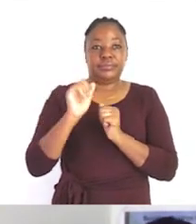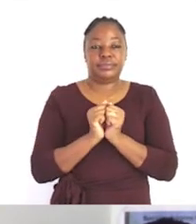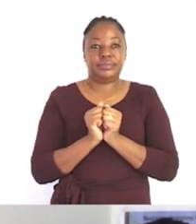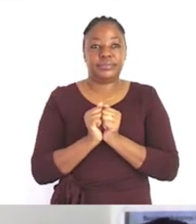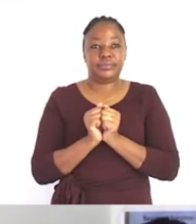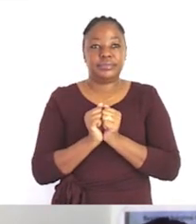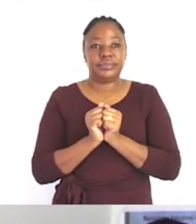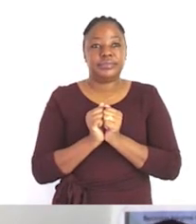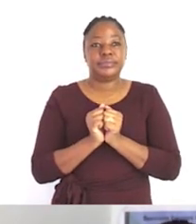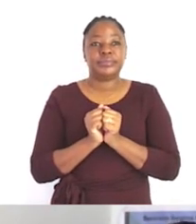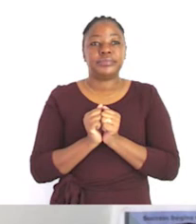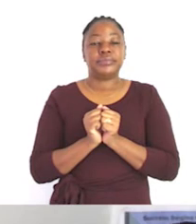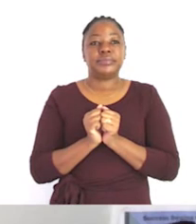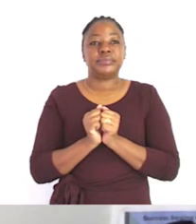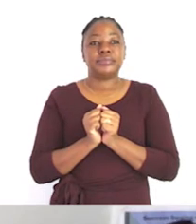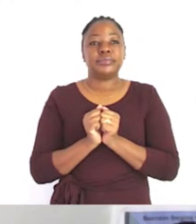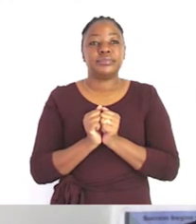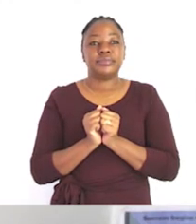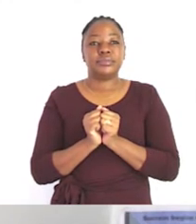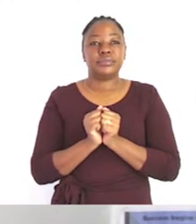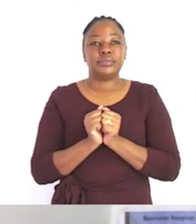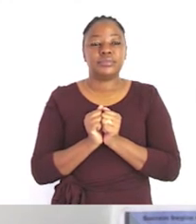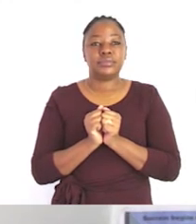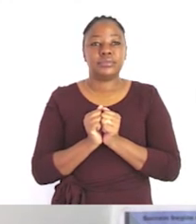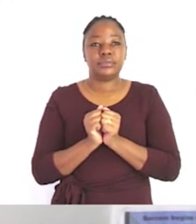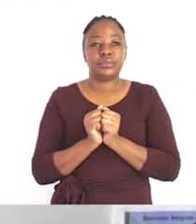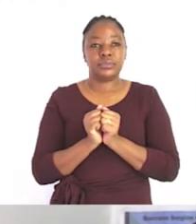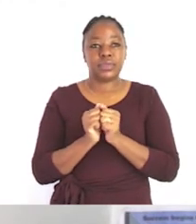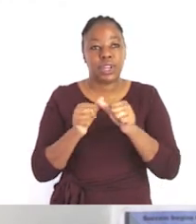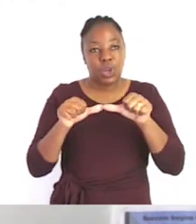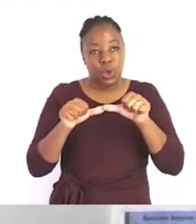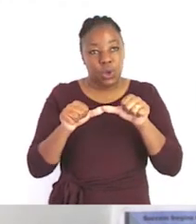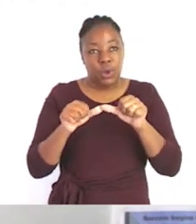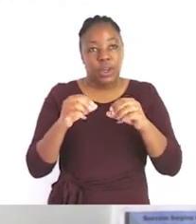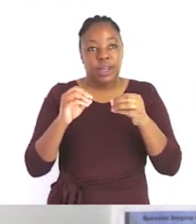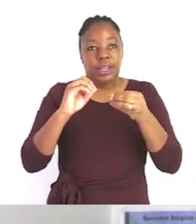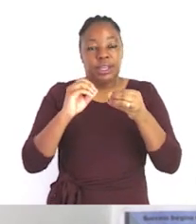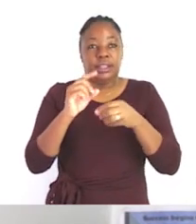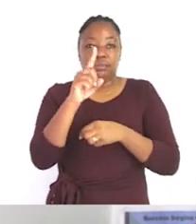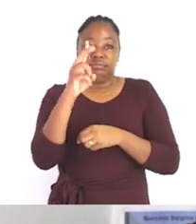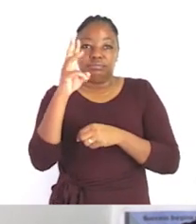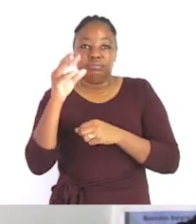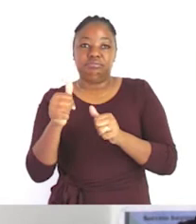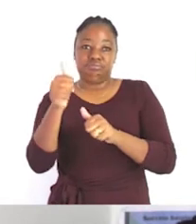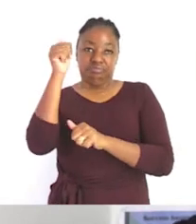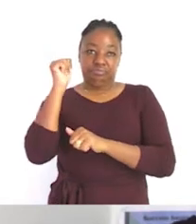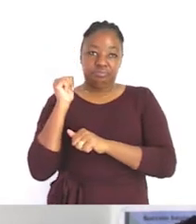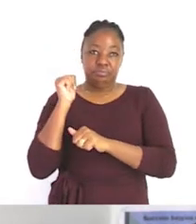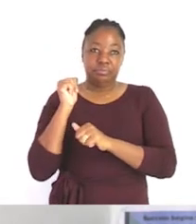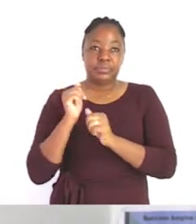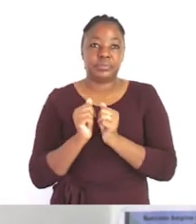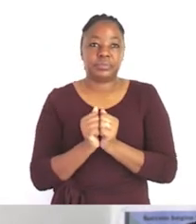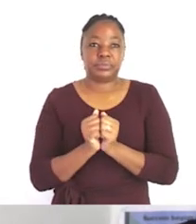for you now that you know. But number 5 seems like it is counting backwards. So, we have our